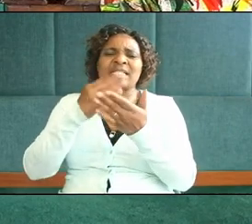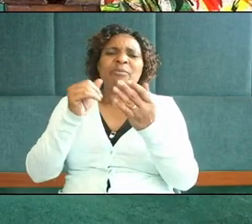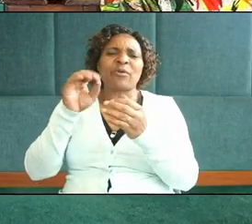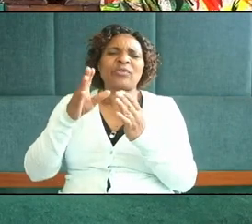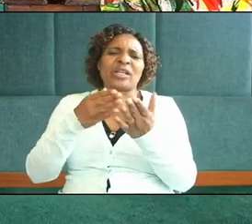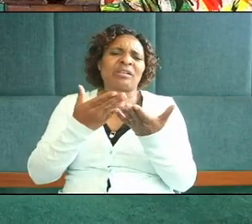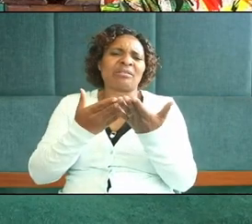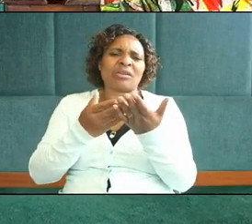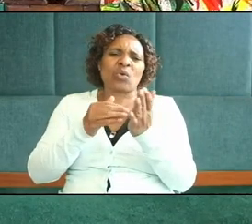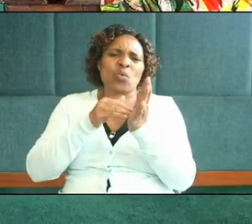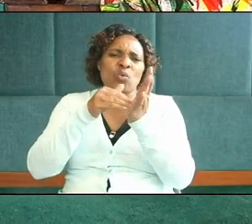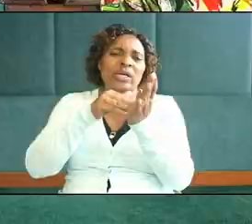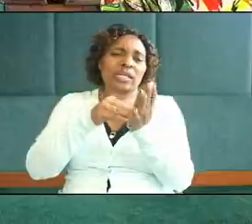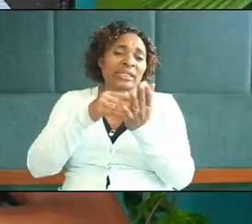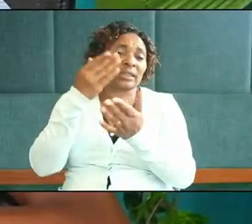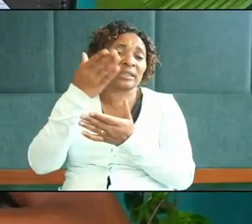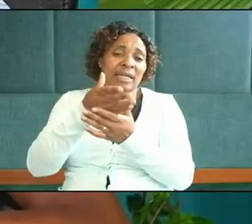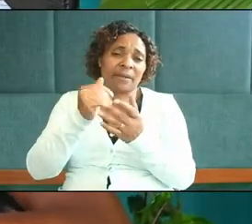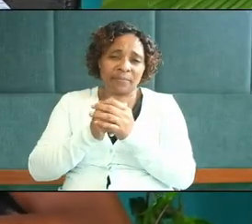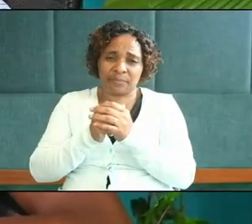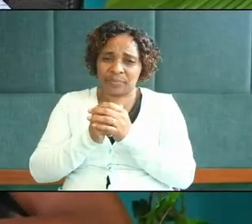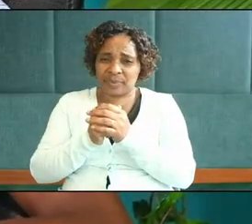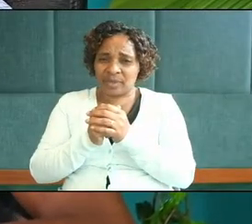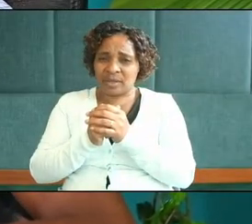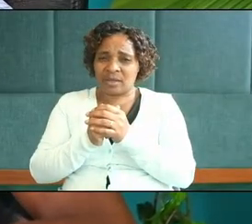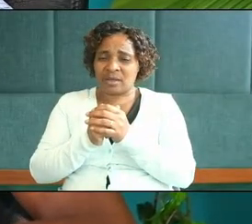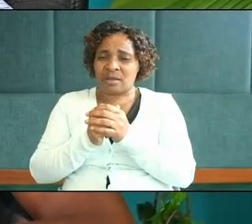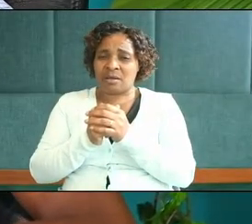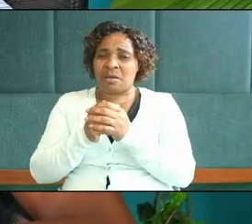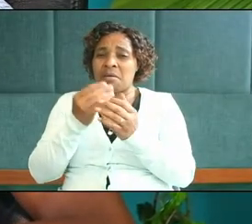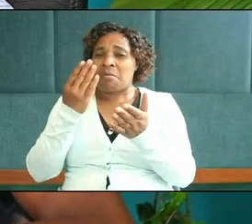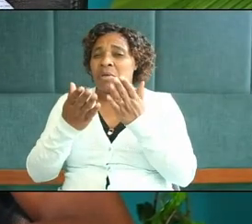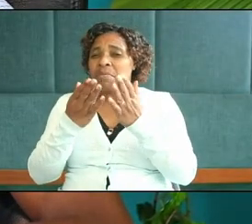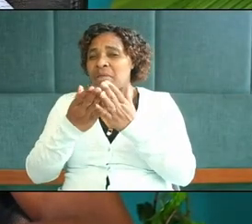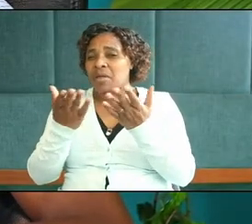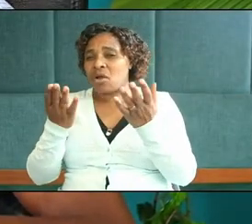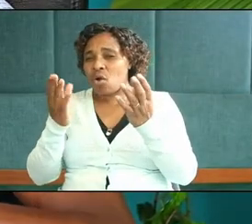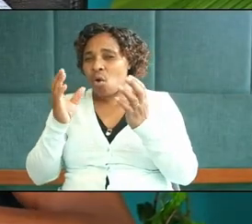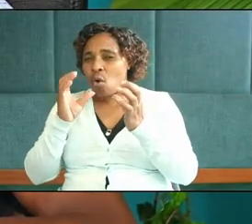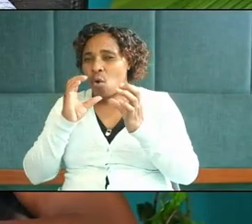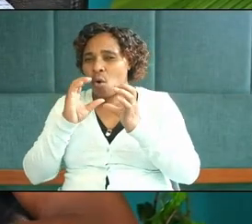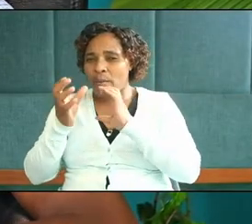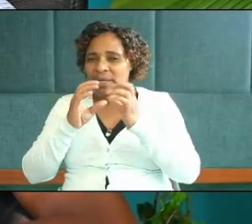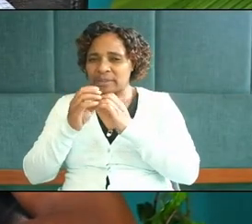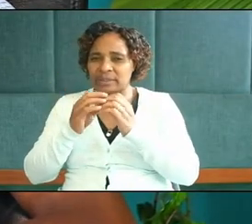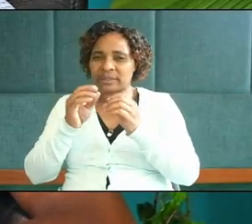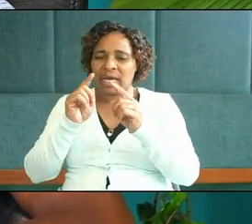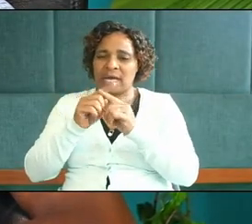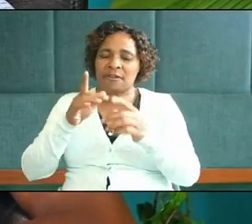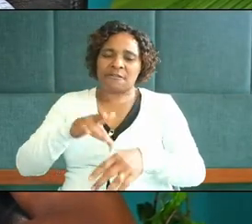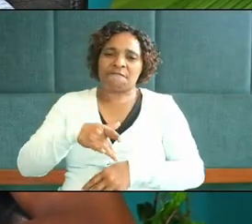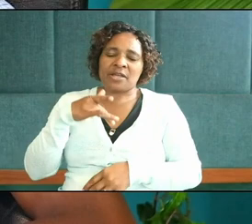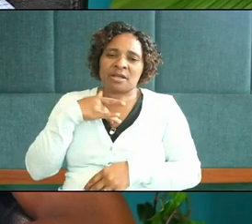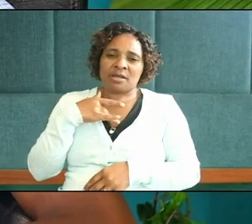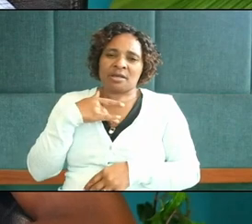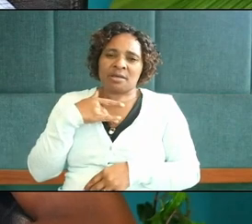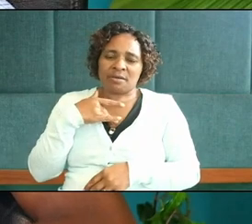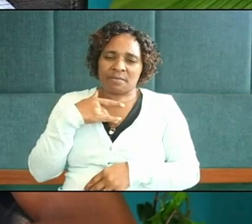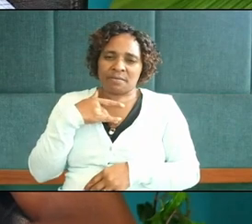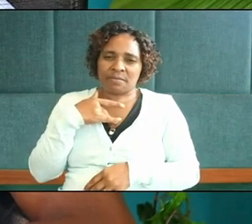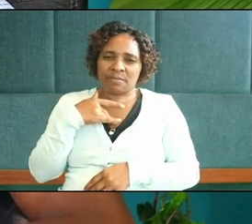weaknesses exposed here is our main theme, which is poor parenting and failure to discipline, you